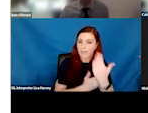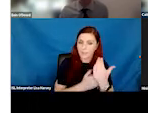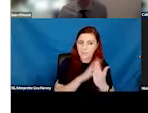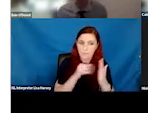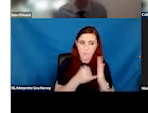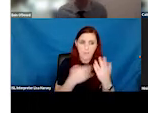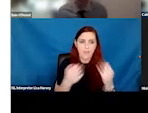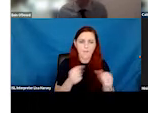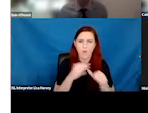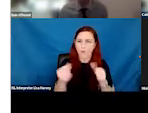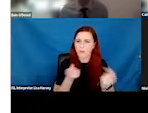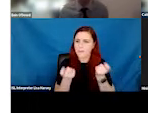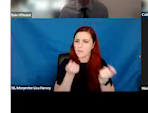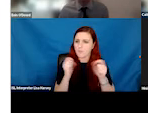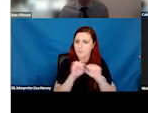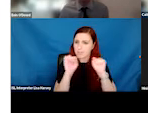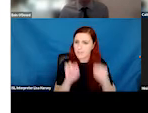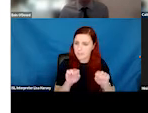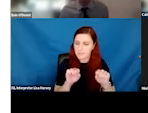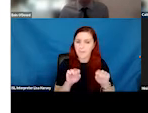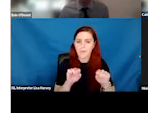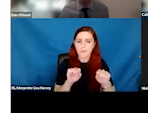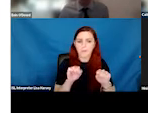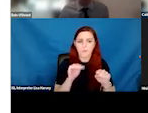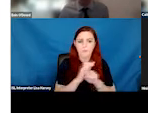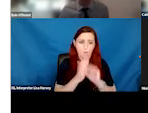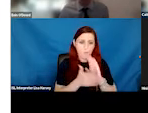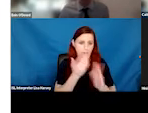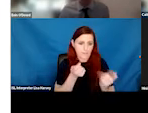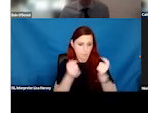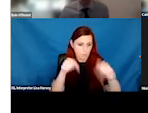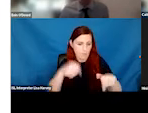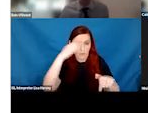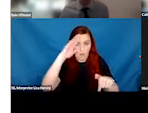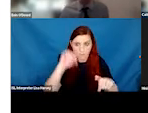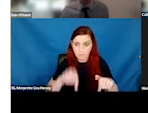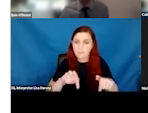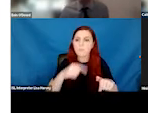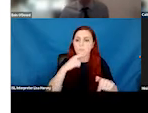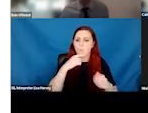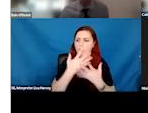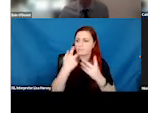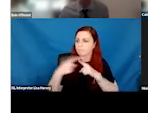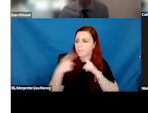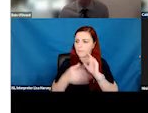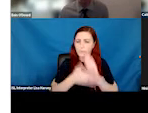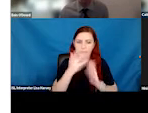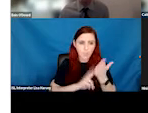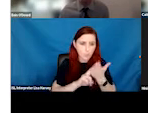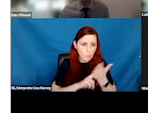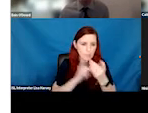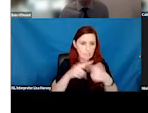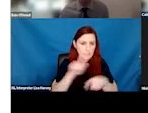of administration of our building control in Ireland. A number of building uses and types require